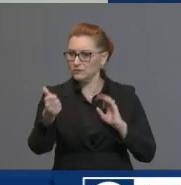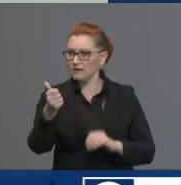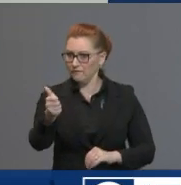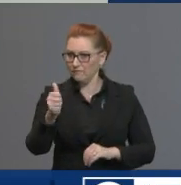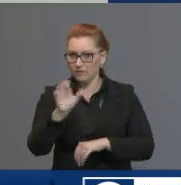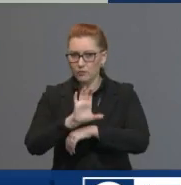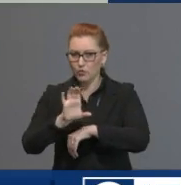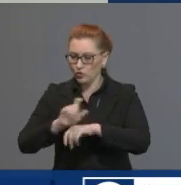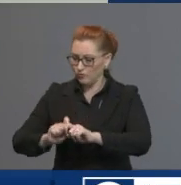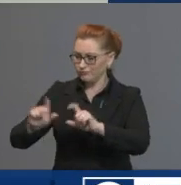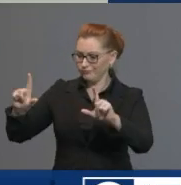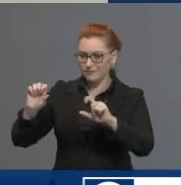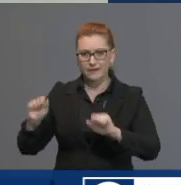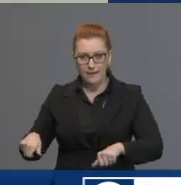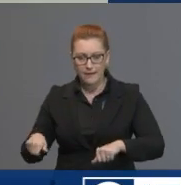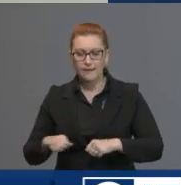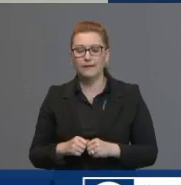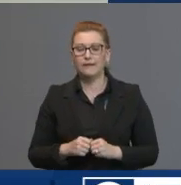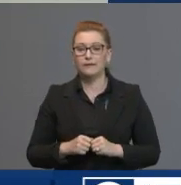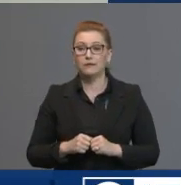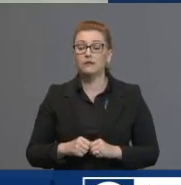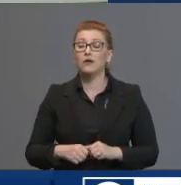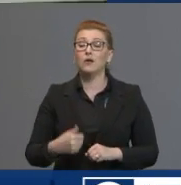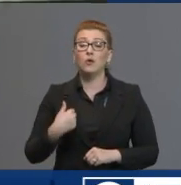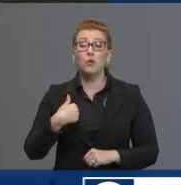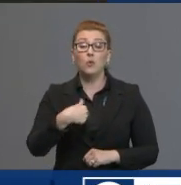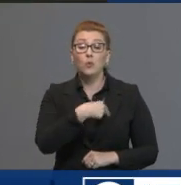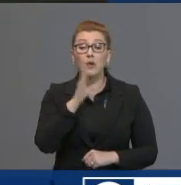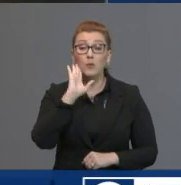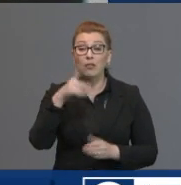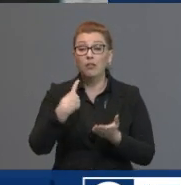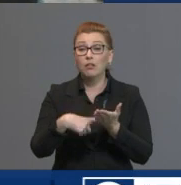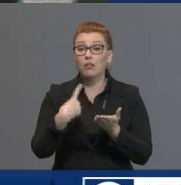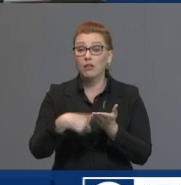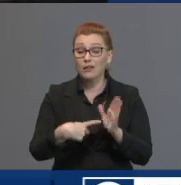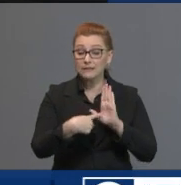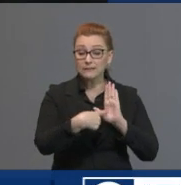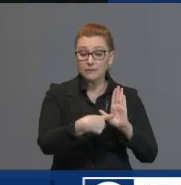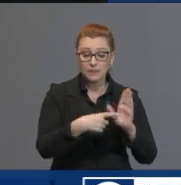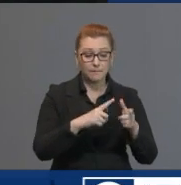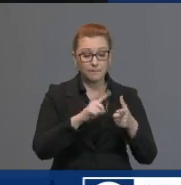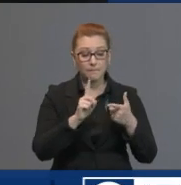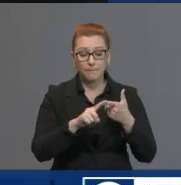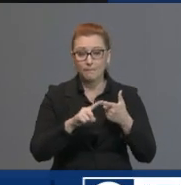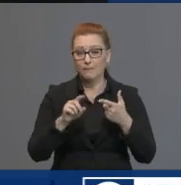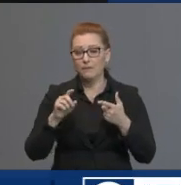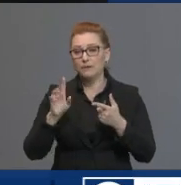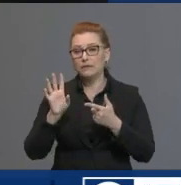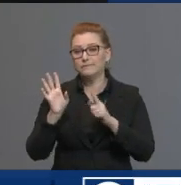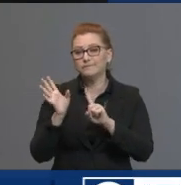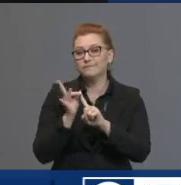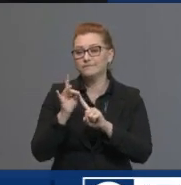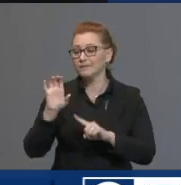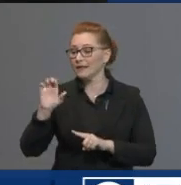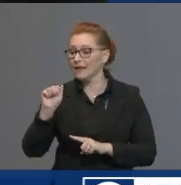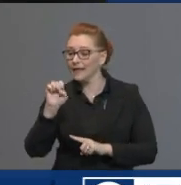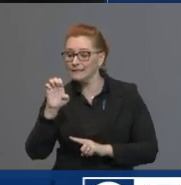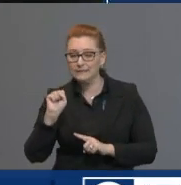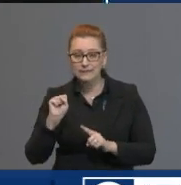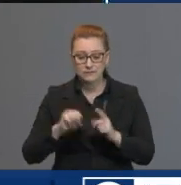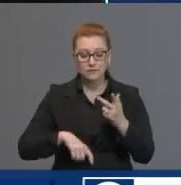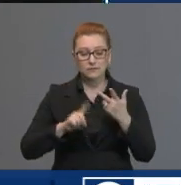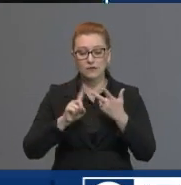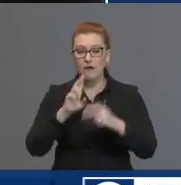browser. We're going to talk about symptoms, cases, and hospitals specific to Arizona. I want